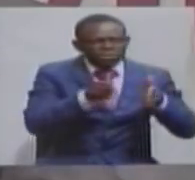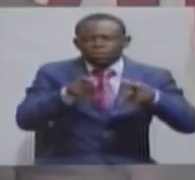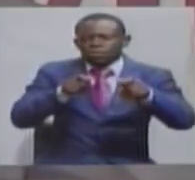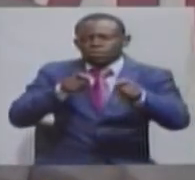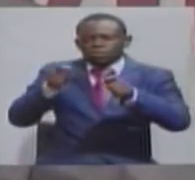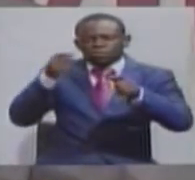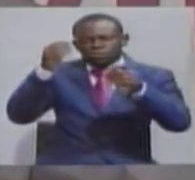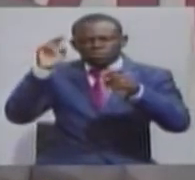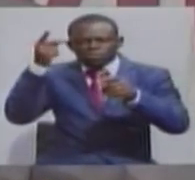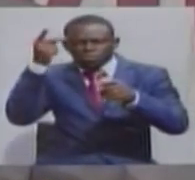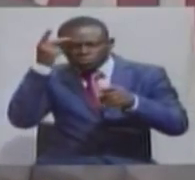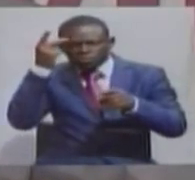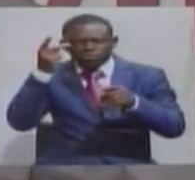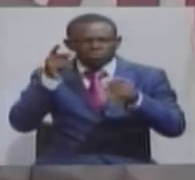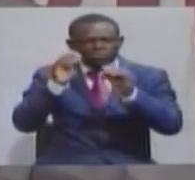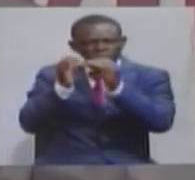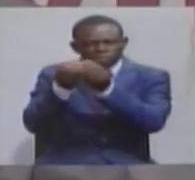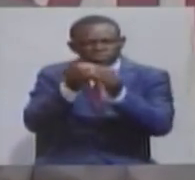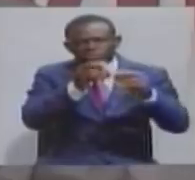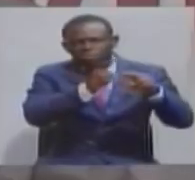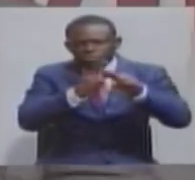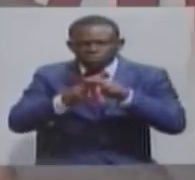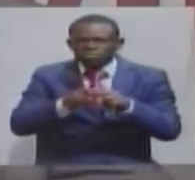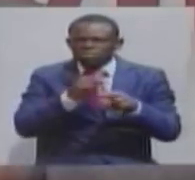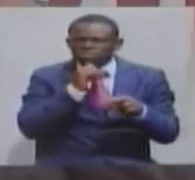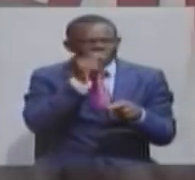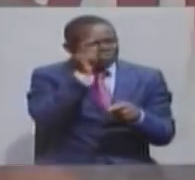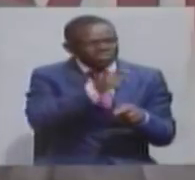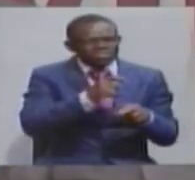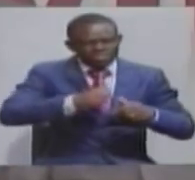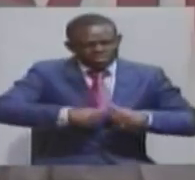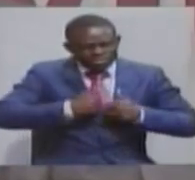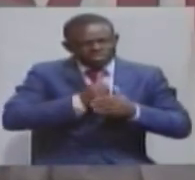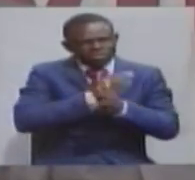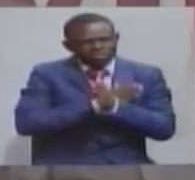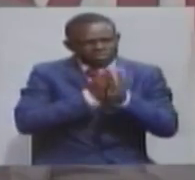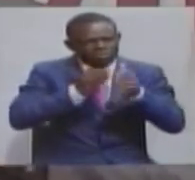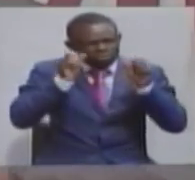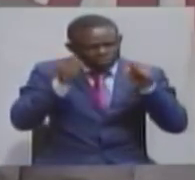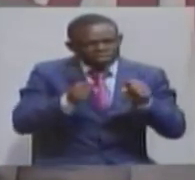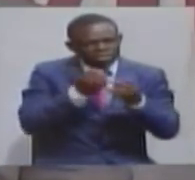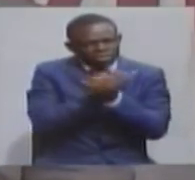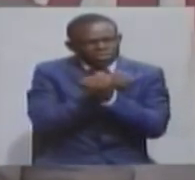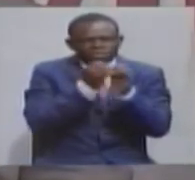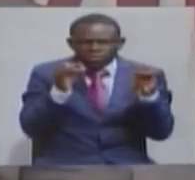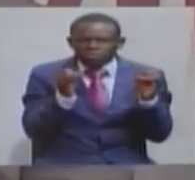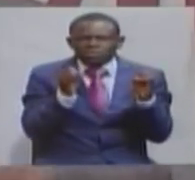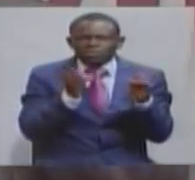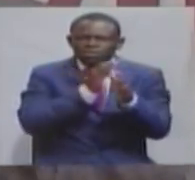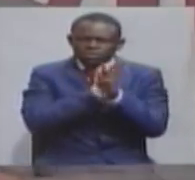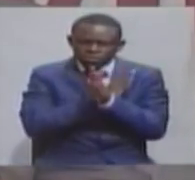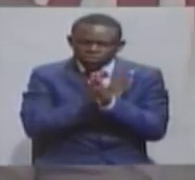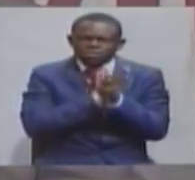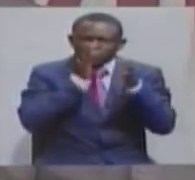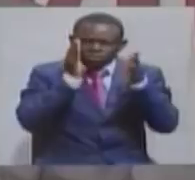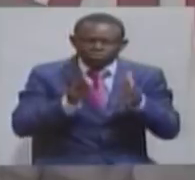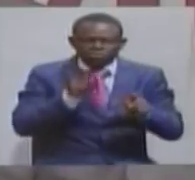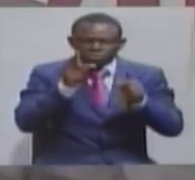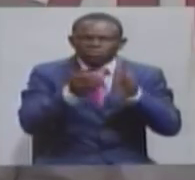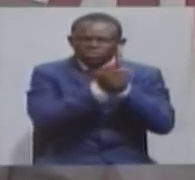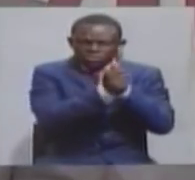Are you sure? No. For us, we respect the skills that are available in Zambia. There are many skilled